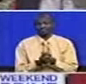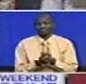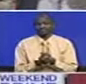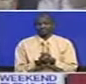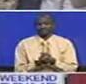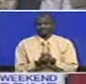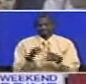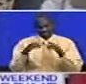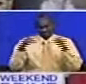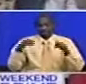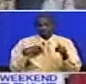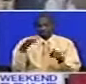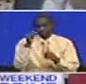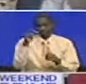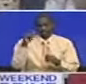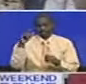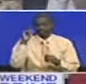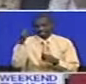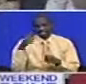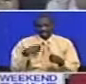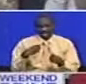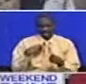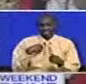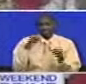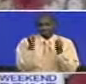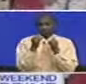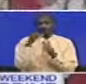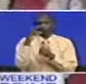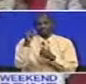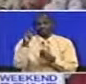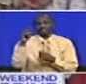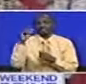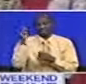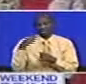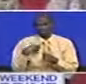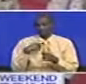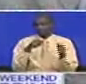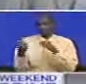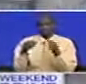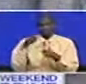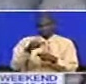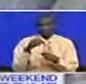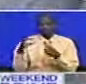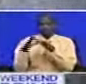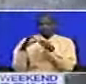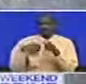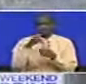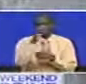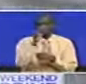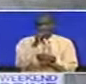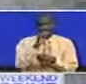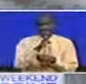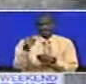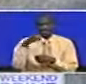The split of Ford Kenya and New Ford Kenya in Western Kenya has made for a tough political battle between CORD and Jubilee, with